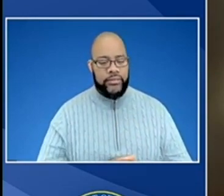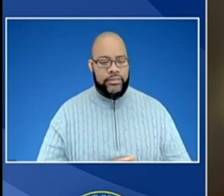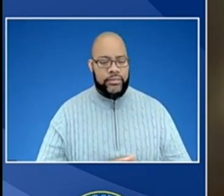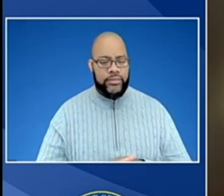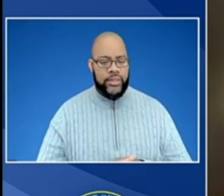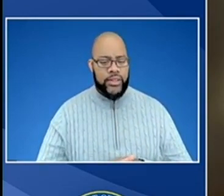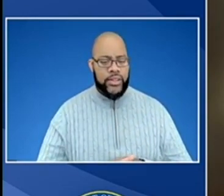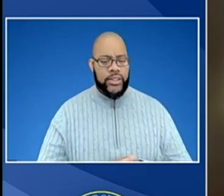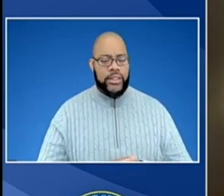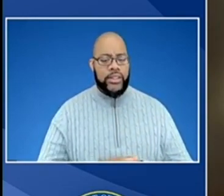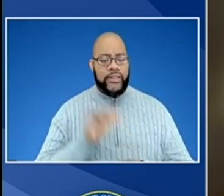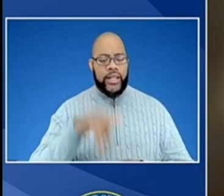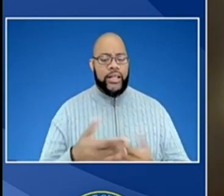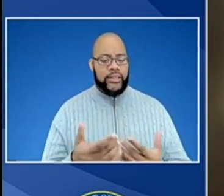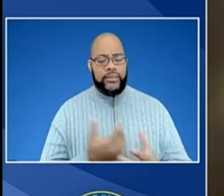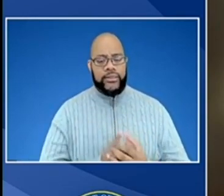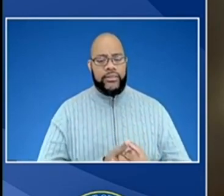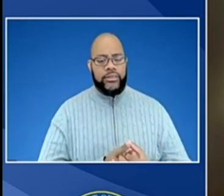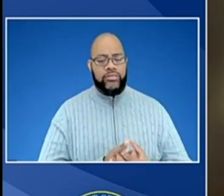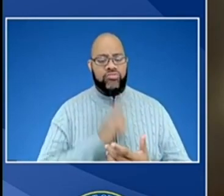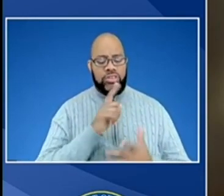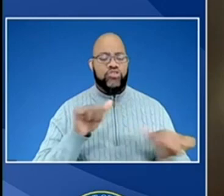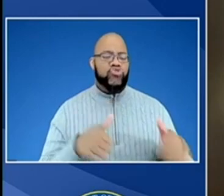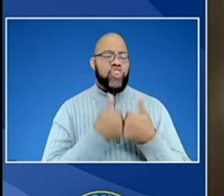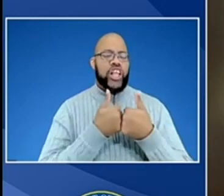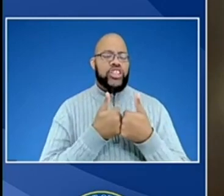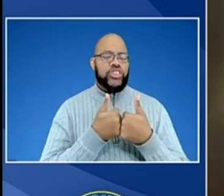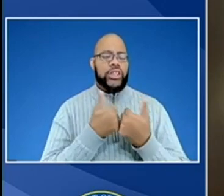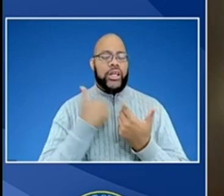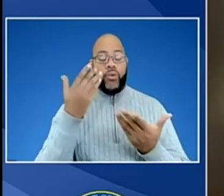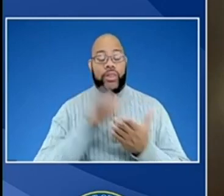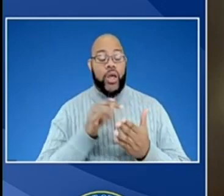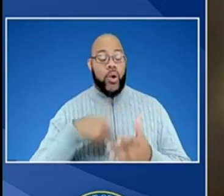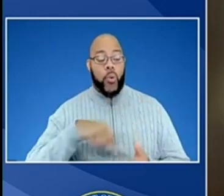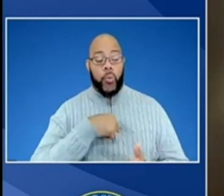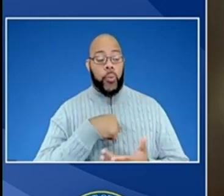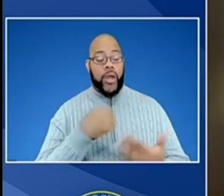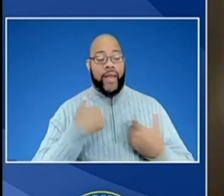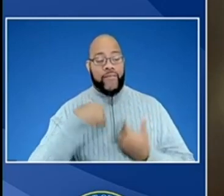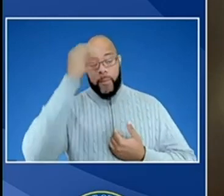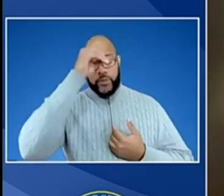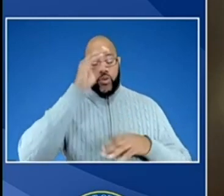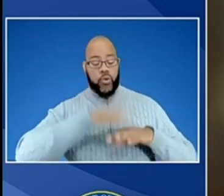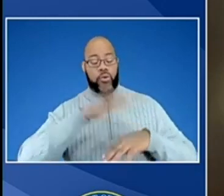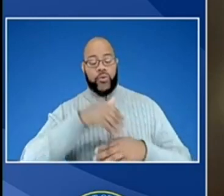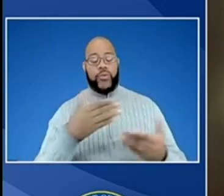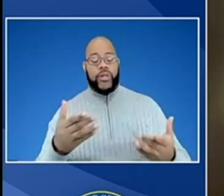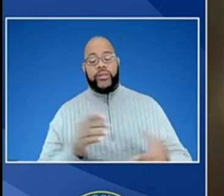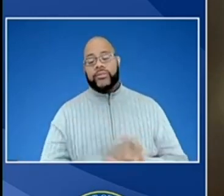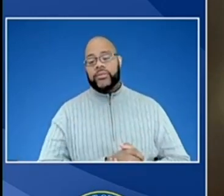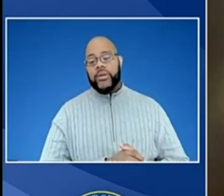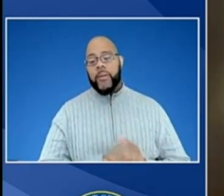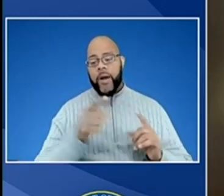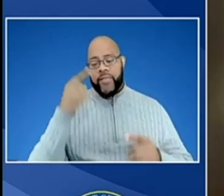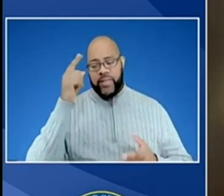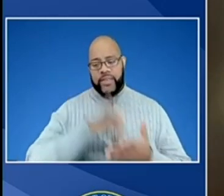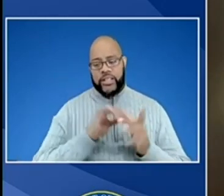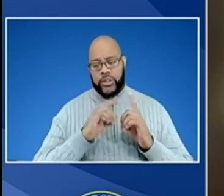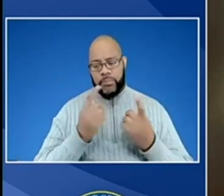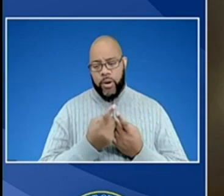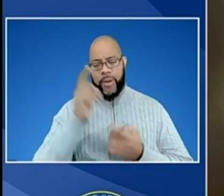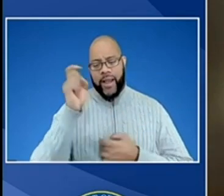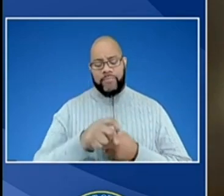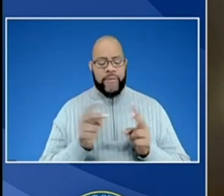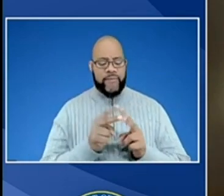extend these things is particularly challenging. I mean, I don't know that we necessarily have an opinion on these things, but I think the department has got to be